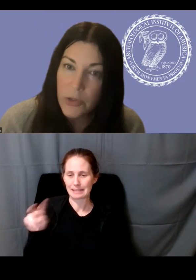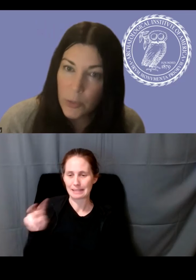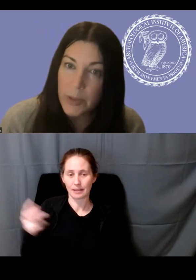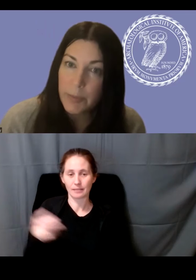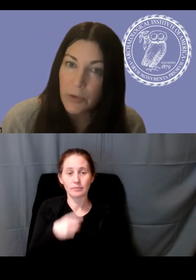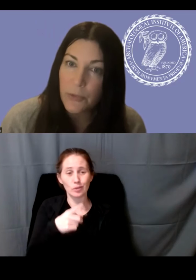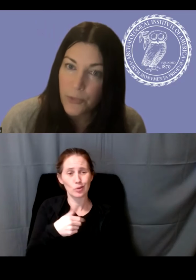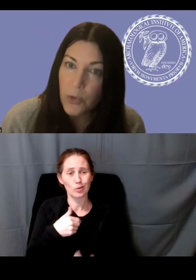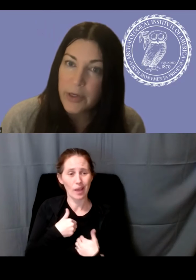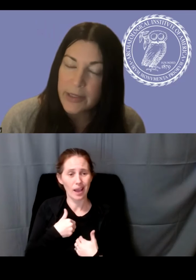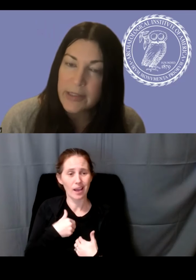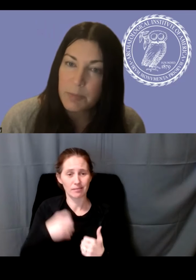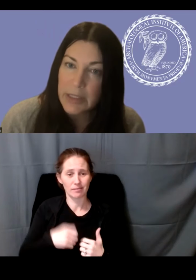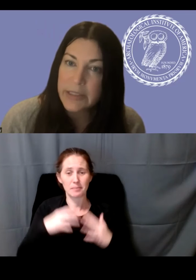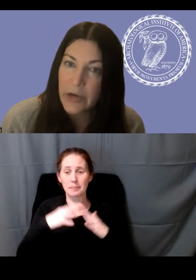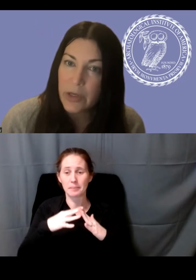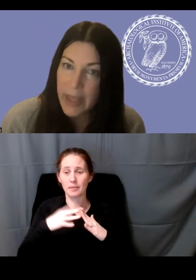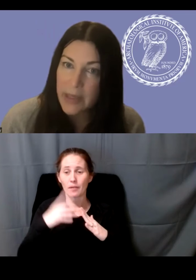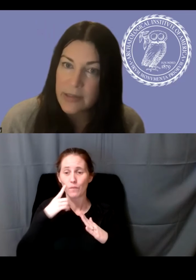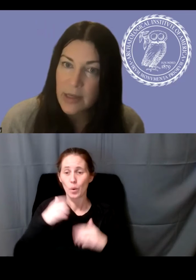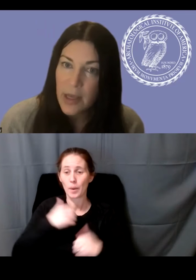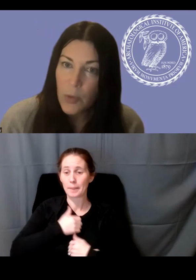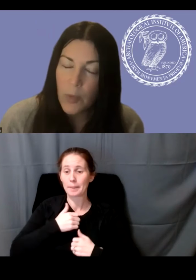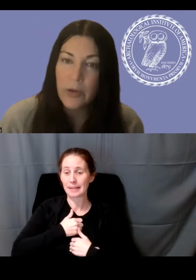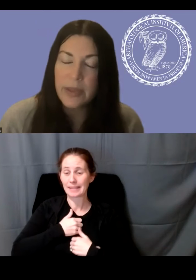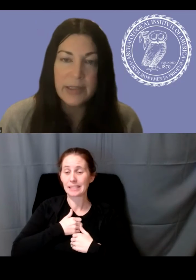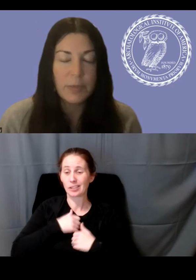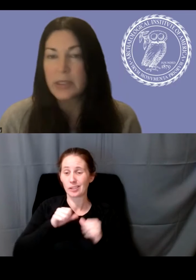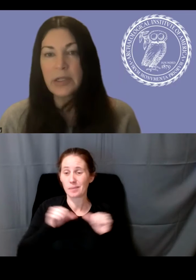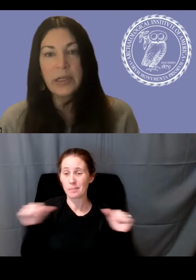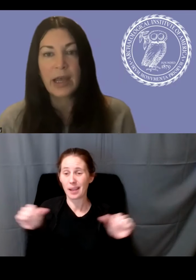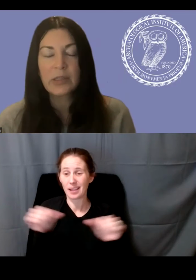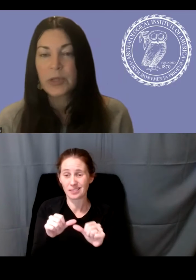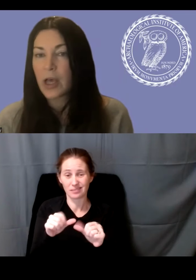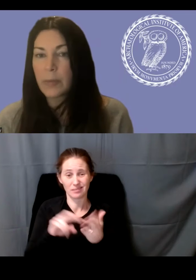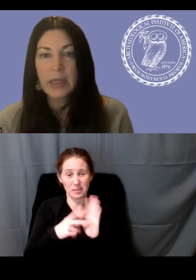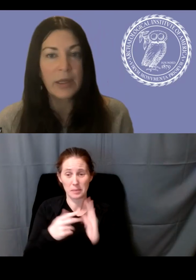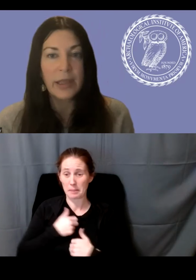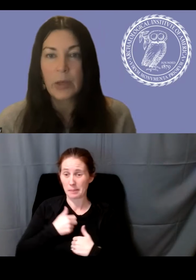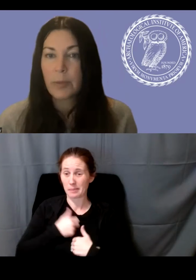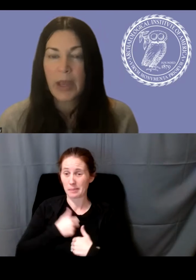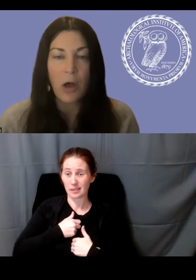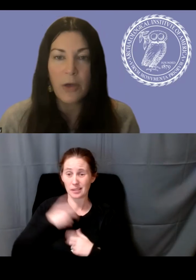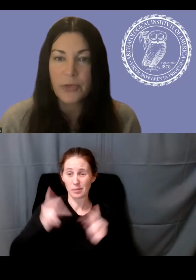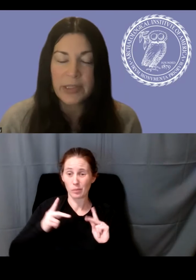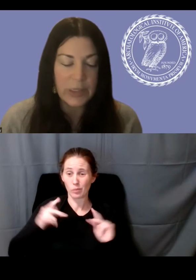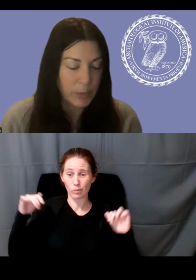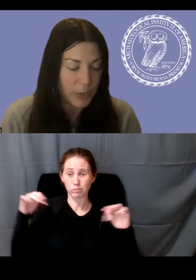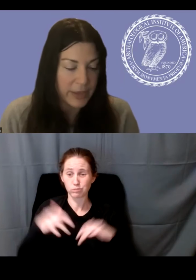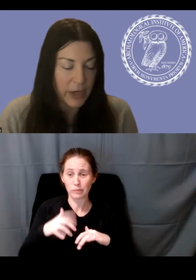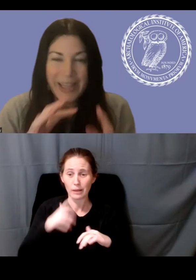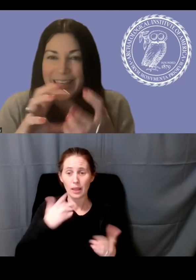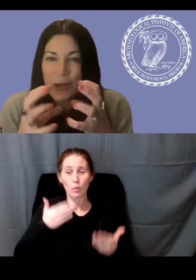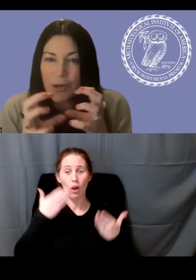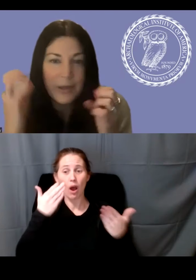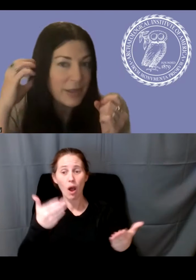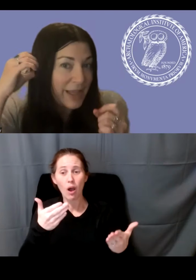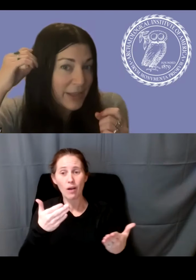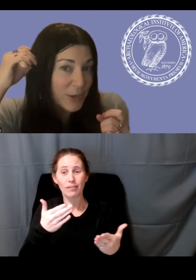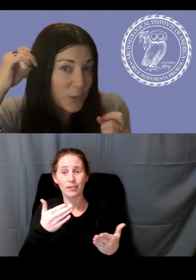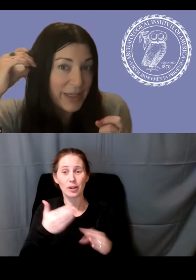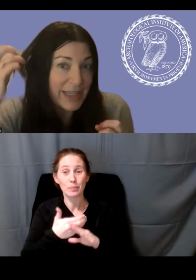is arguably built for his military base, where these military guys would come in and they would make offerings. They would bring their